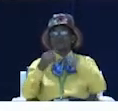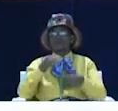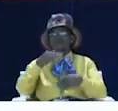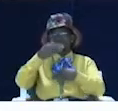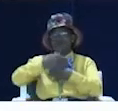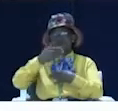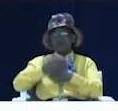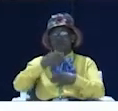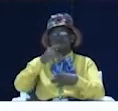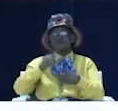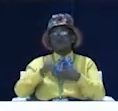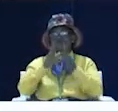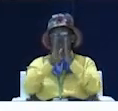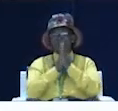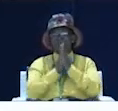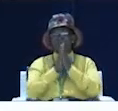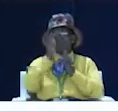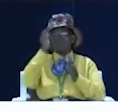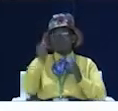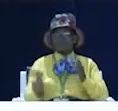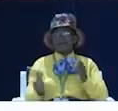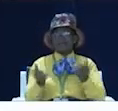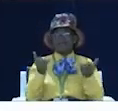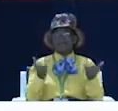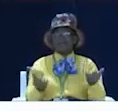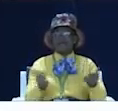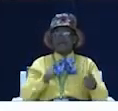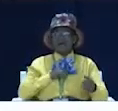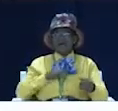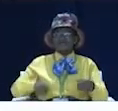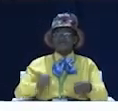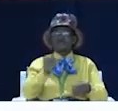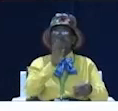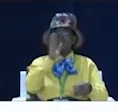By now I should be getting dressed,